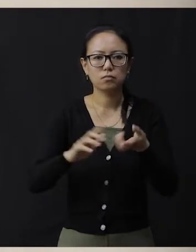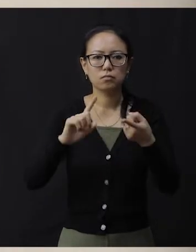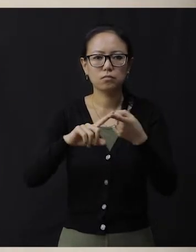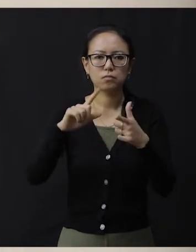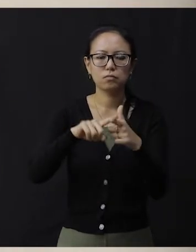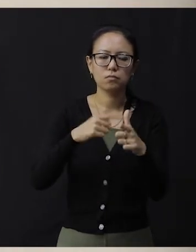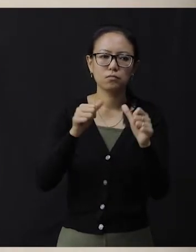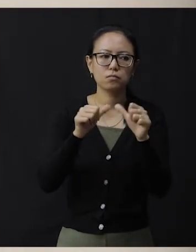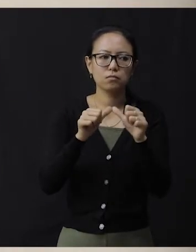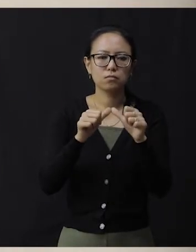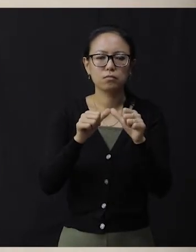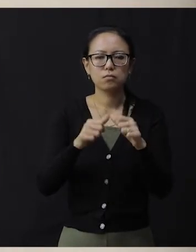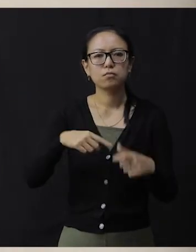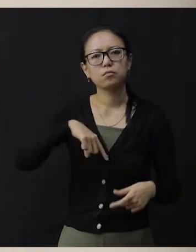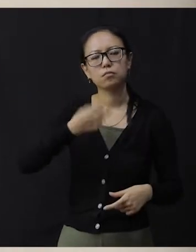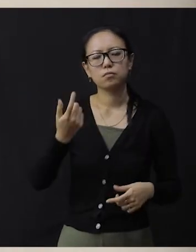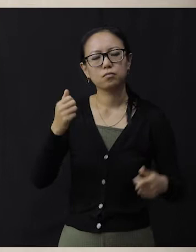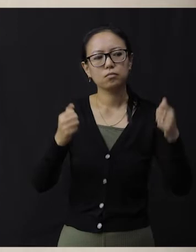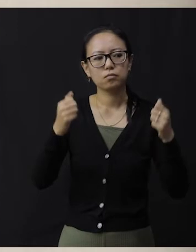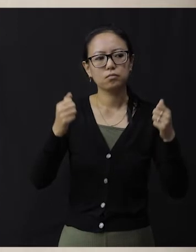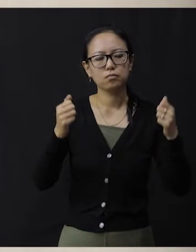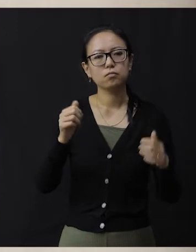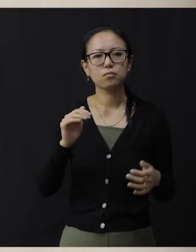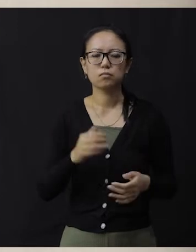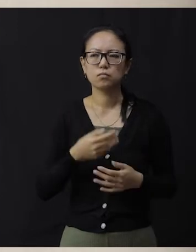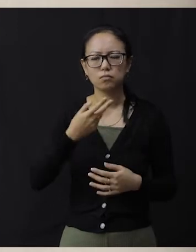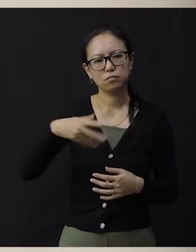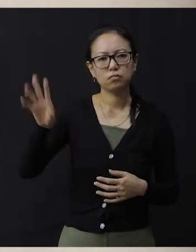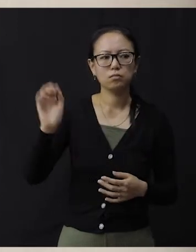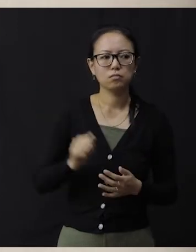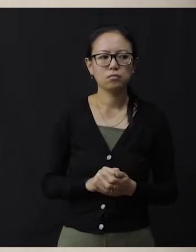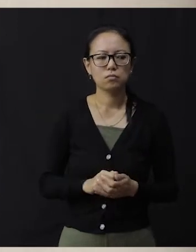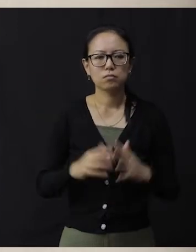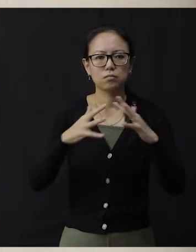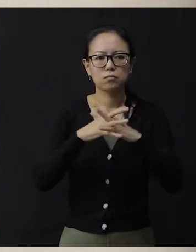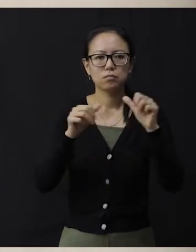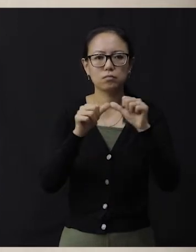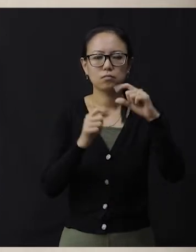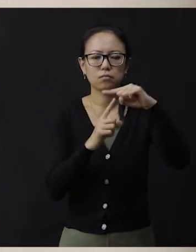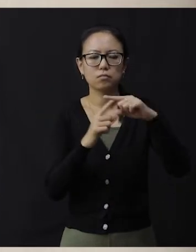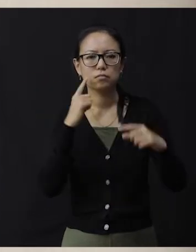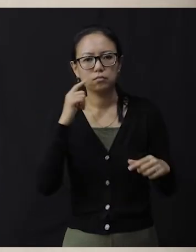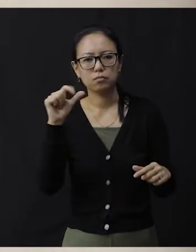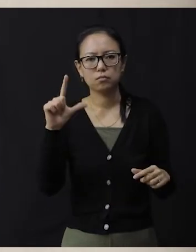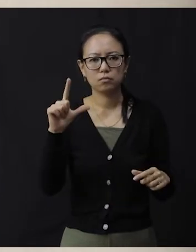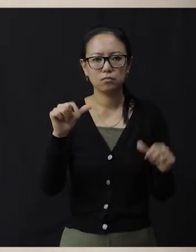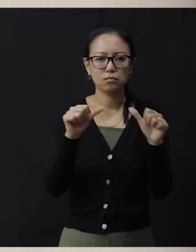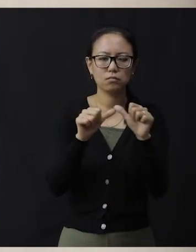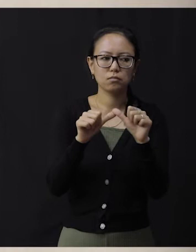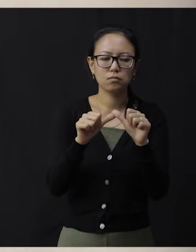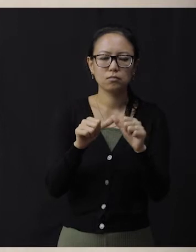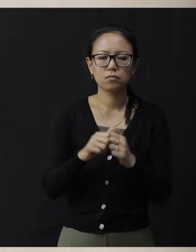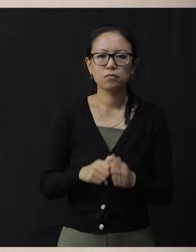a girl, his father has a car, so his father used to drop him to the school by the